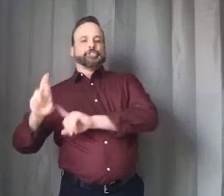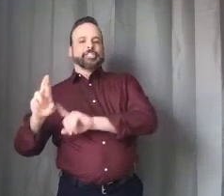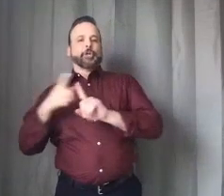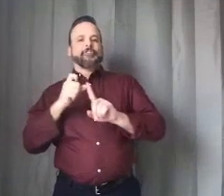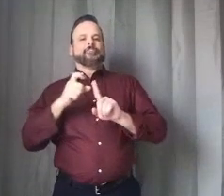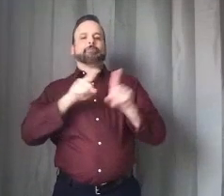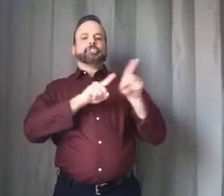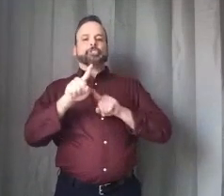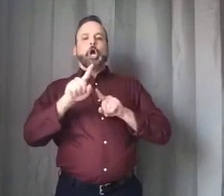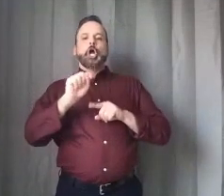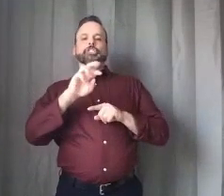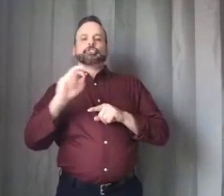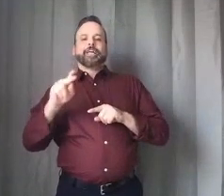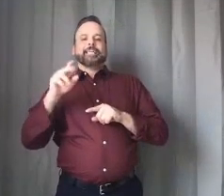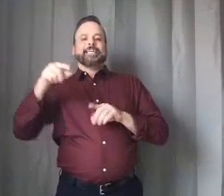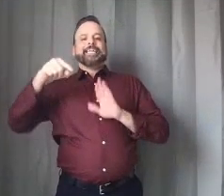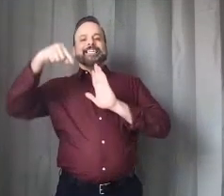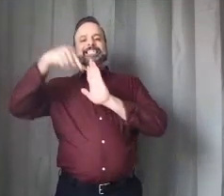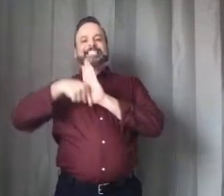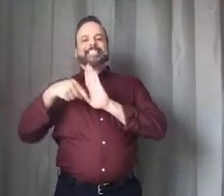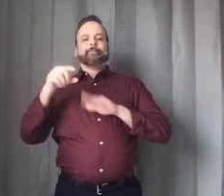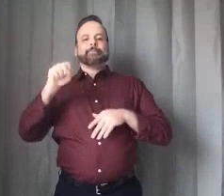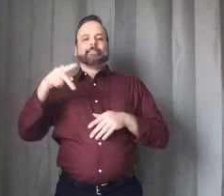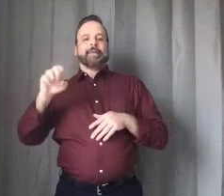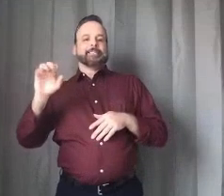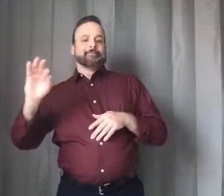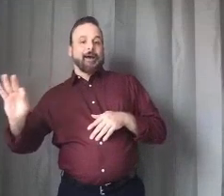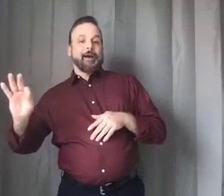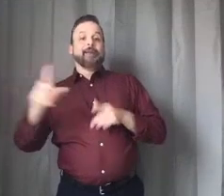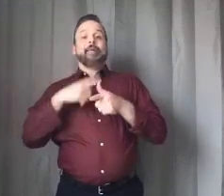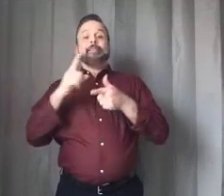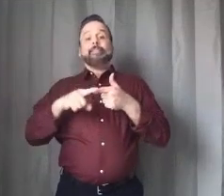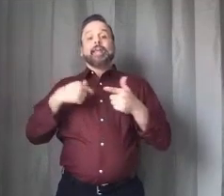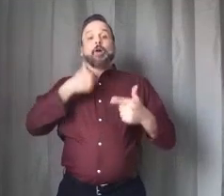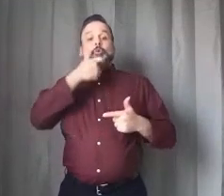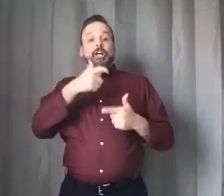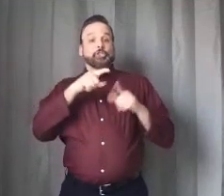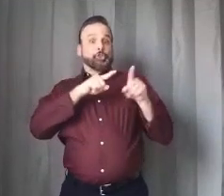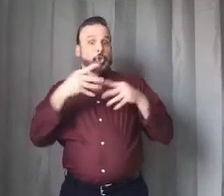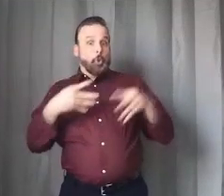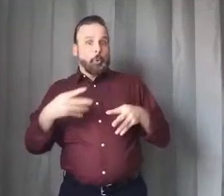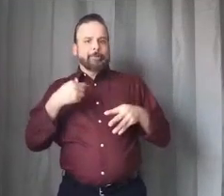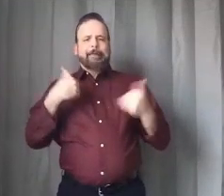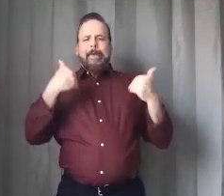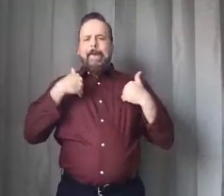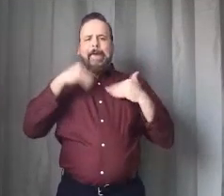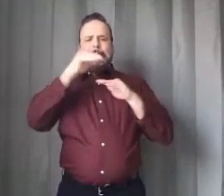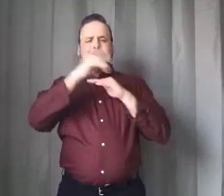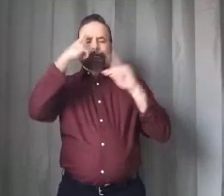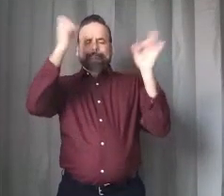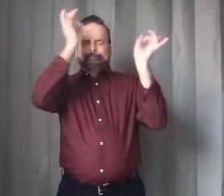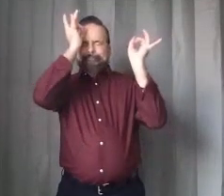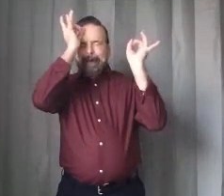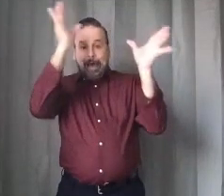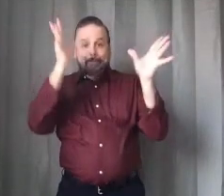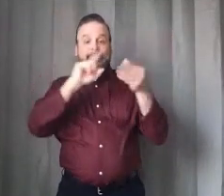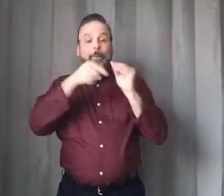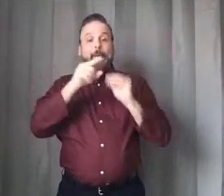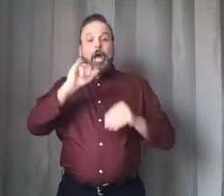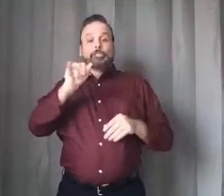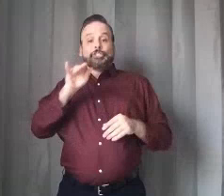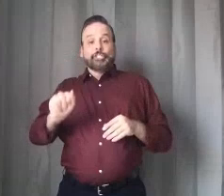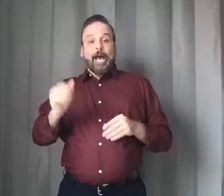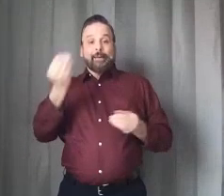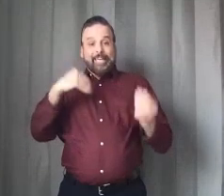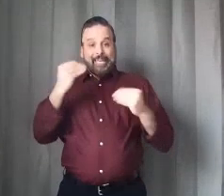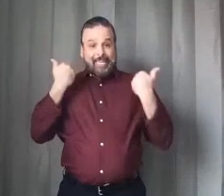kid. But then Phantom Menace came out, and I'm like one of those rare people that really loves the prequel trilogy more than anything,